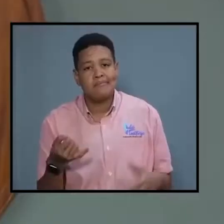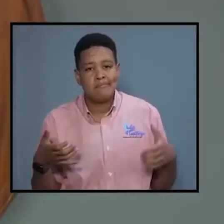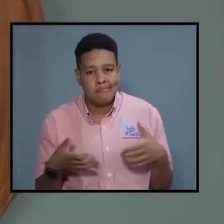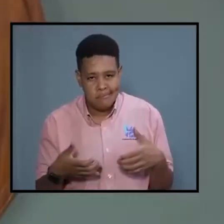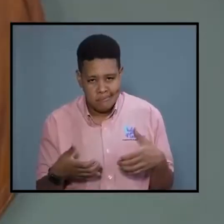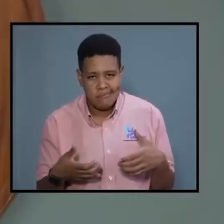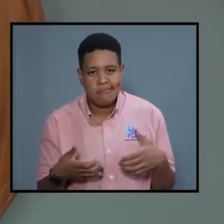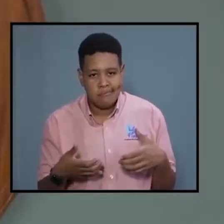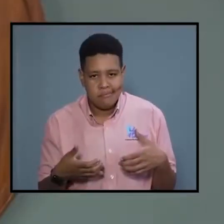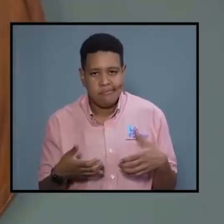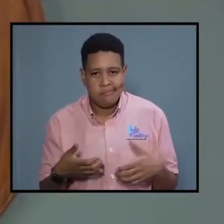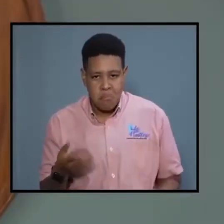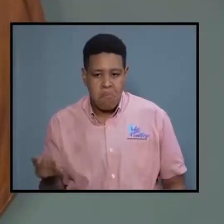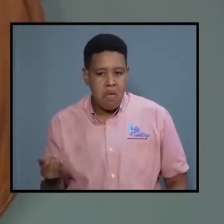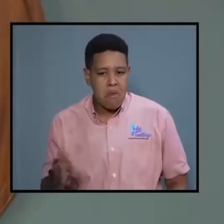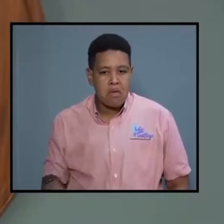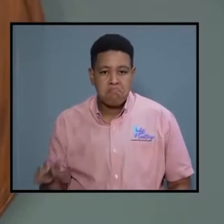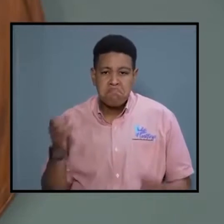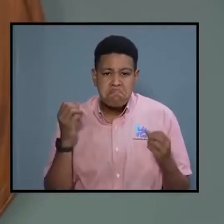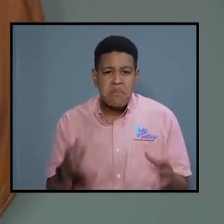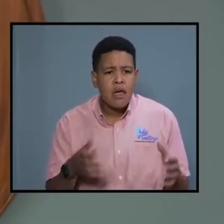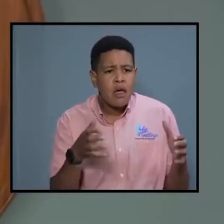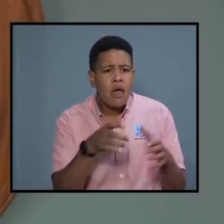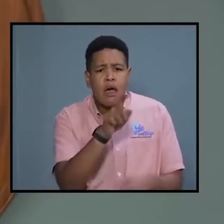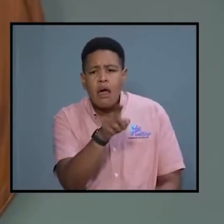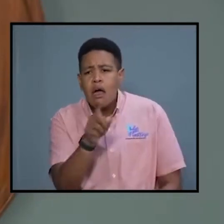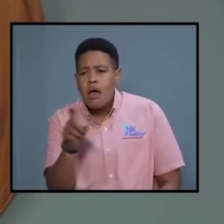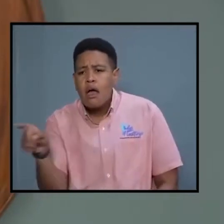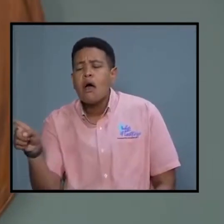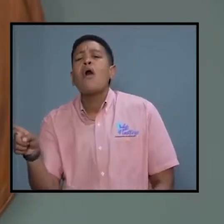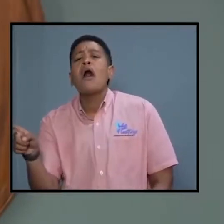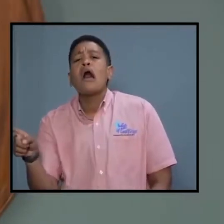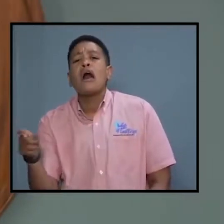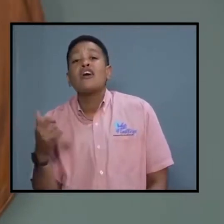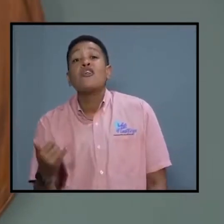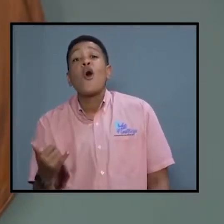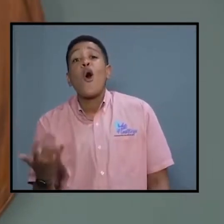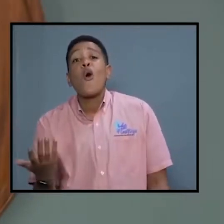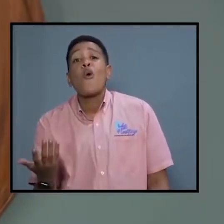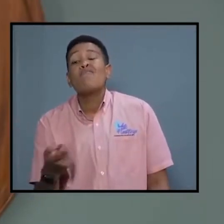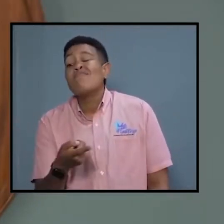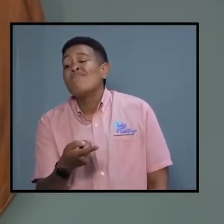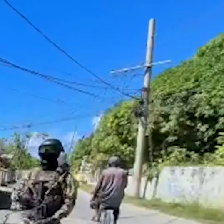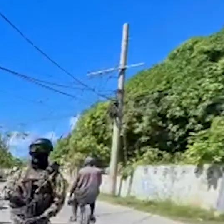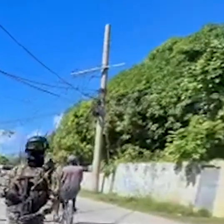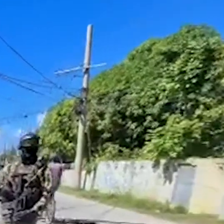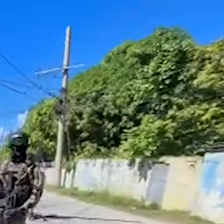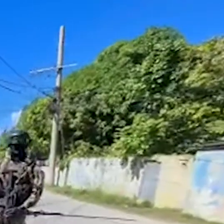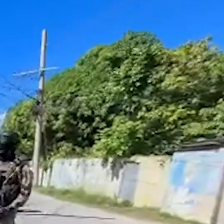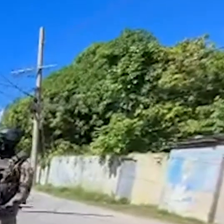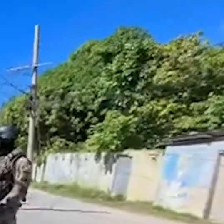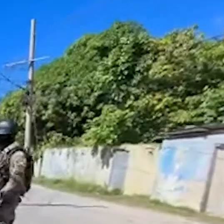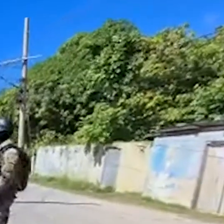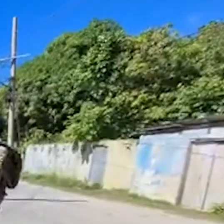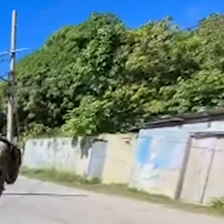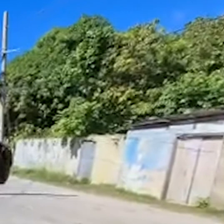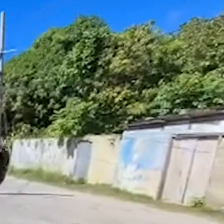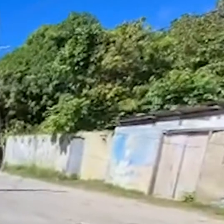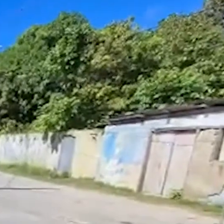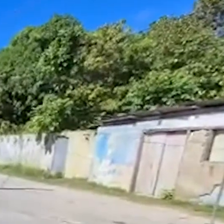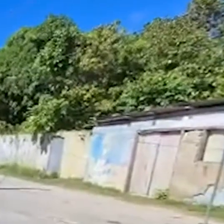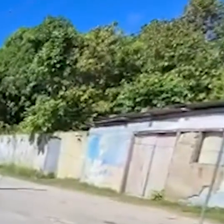and currently in the grips of barbaric gangsters